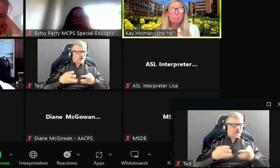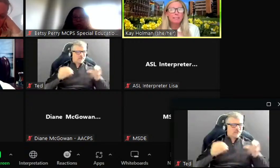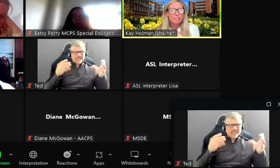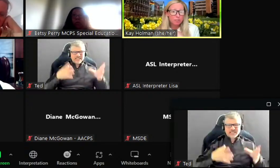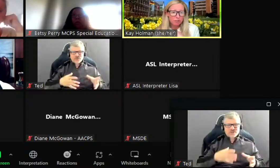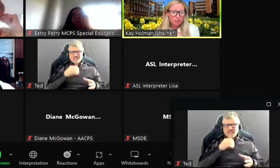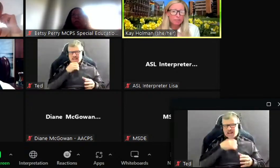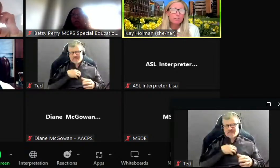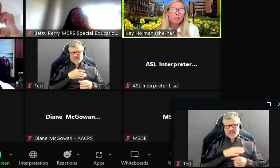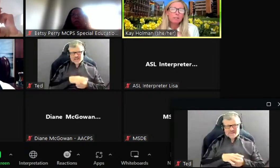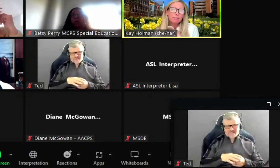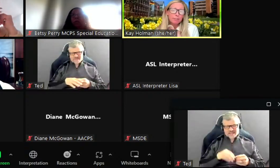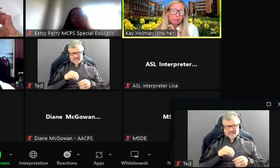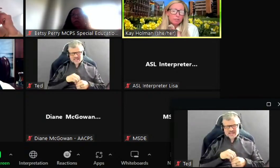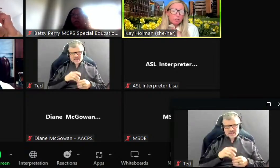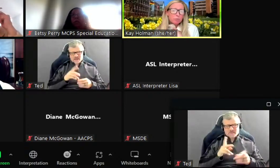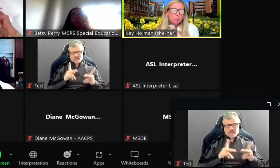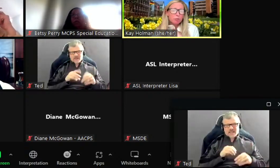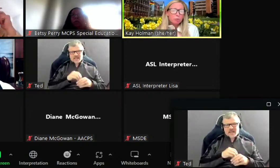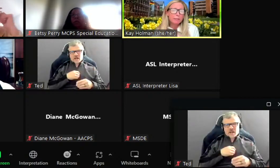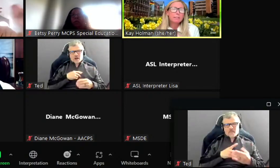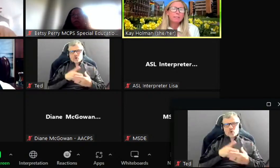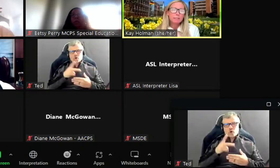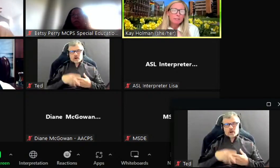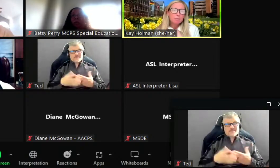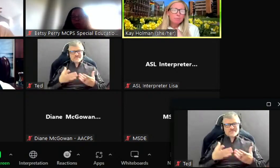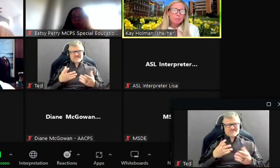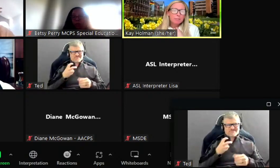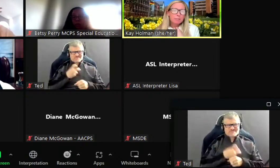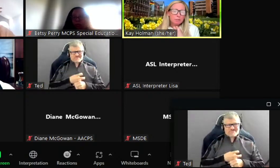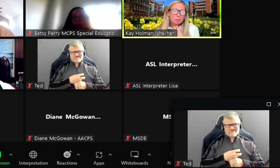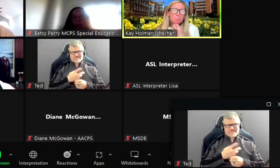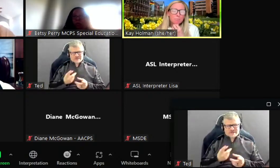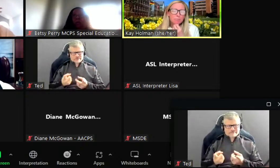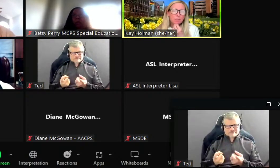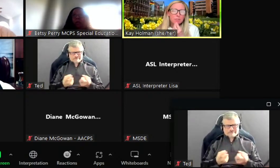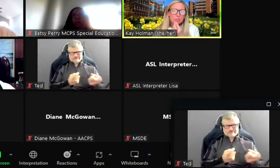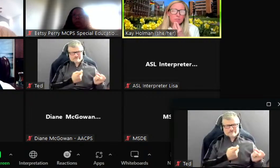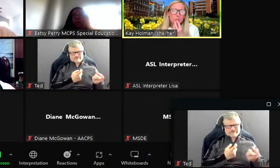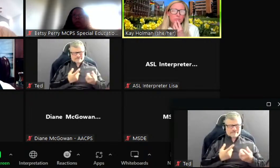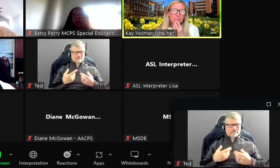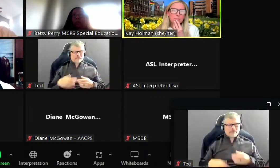even coming into the field in terms of recruitment.